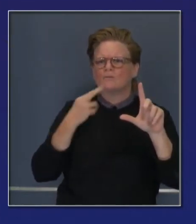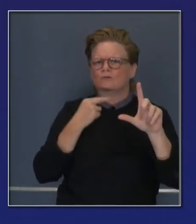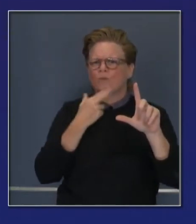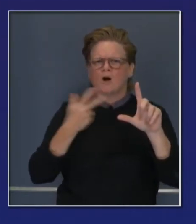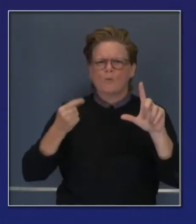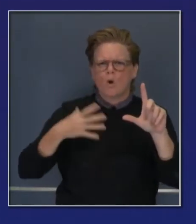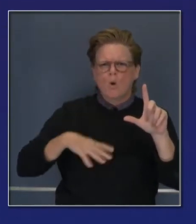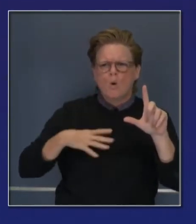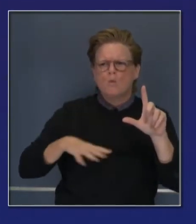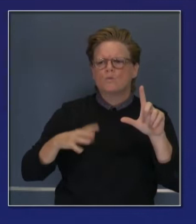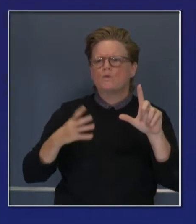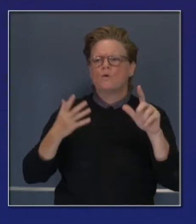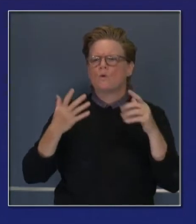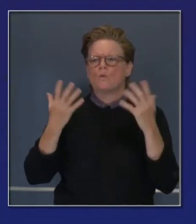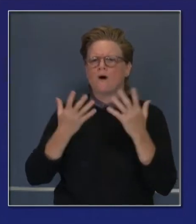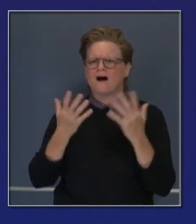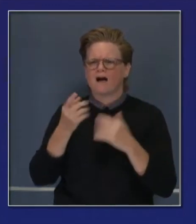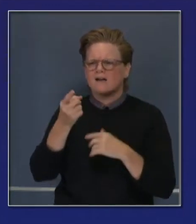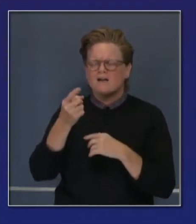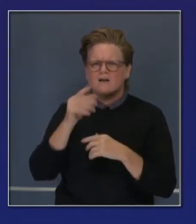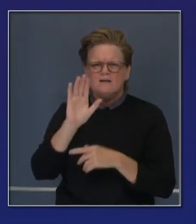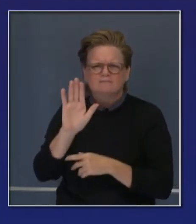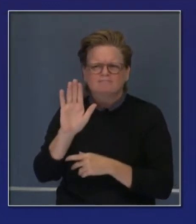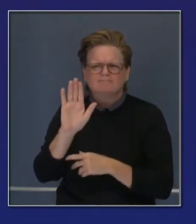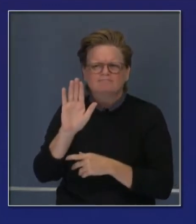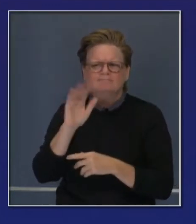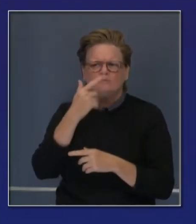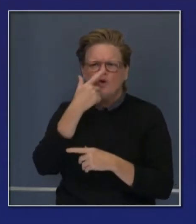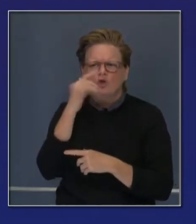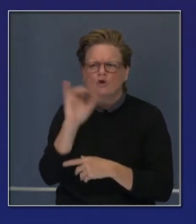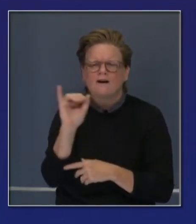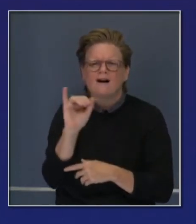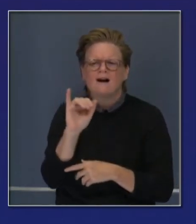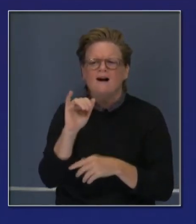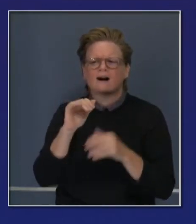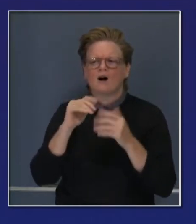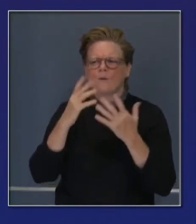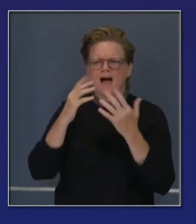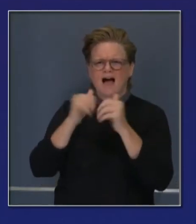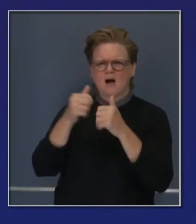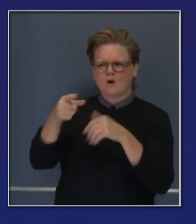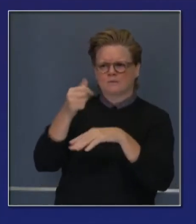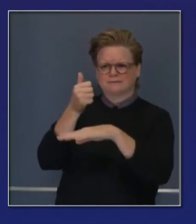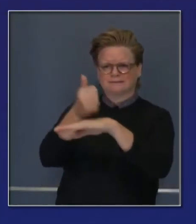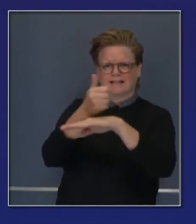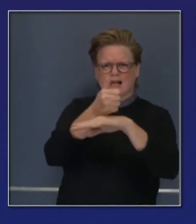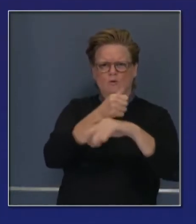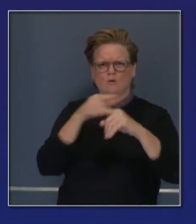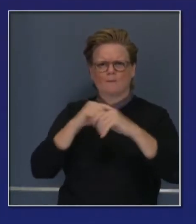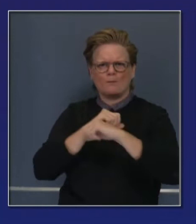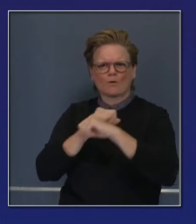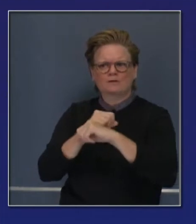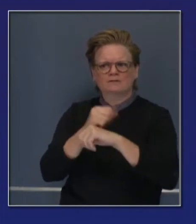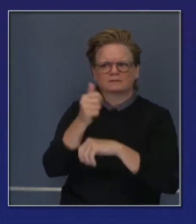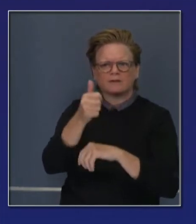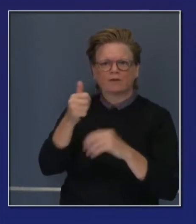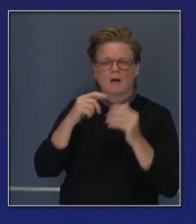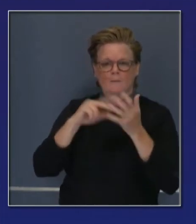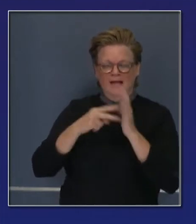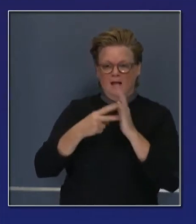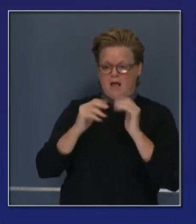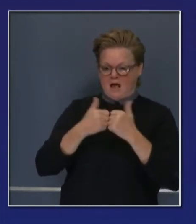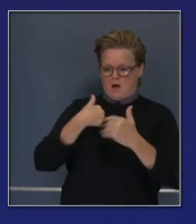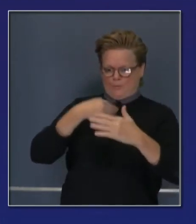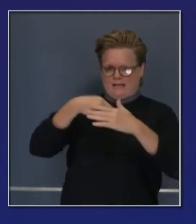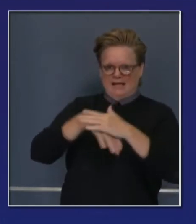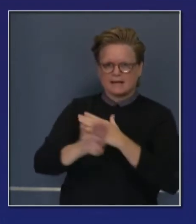are their health and safety measures? And provided that information now by individuals that have that